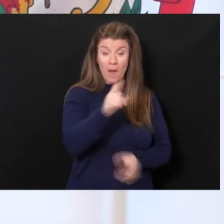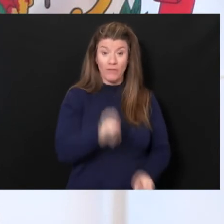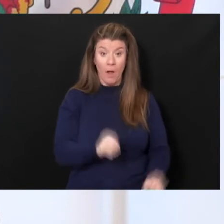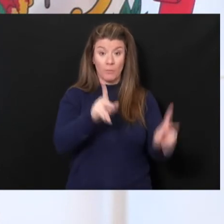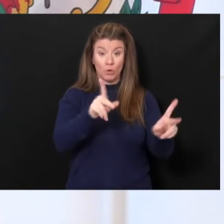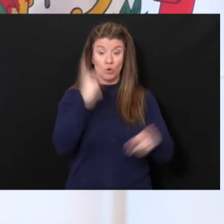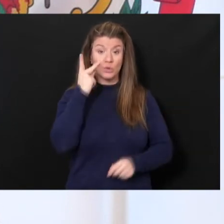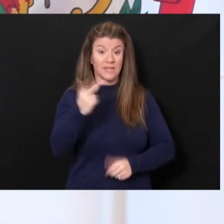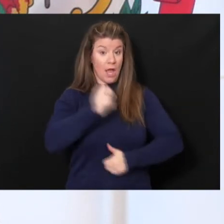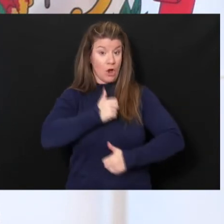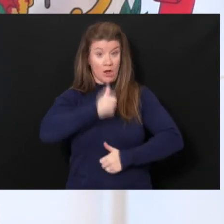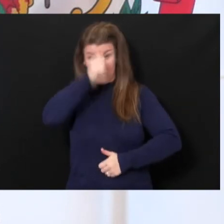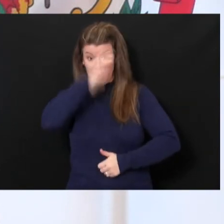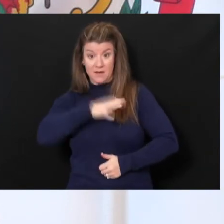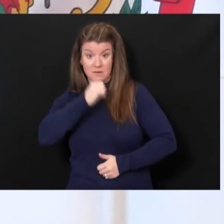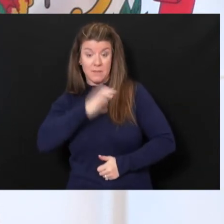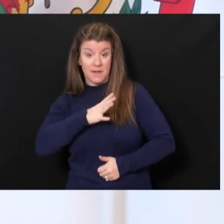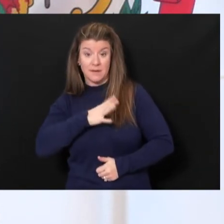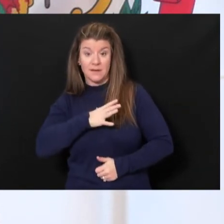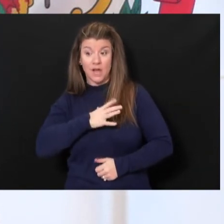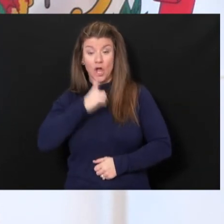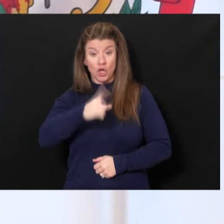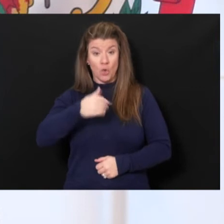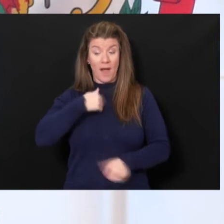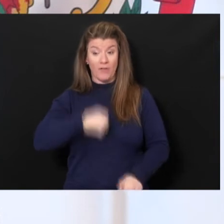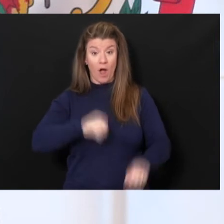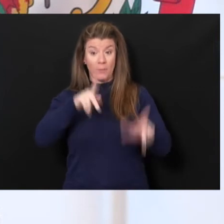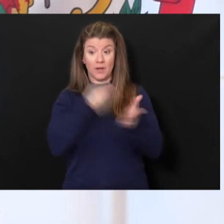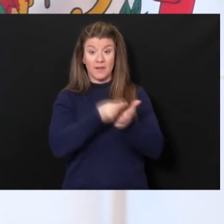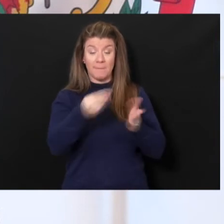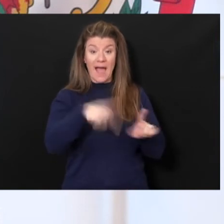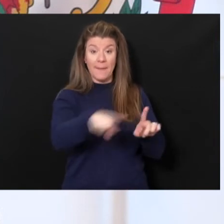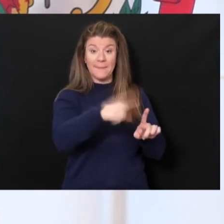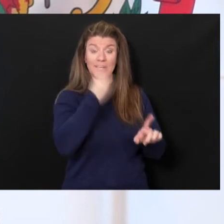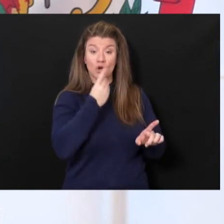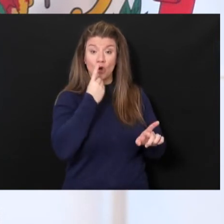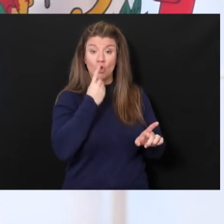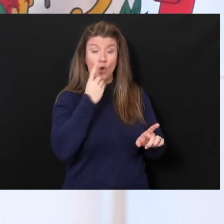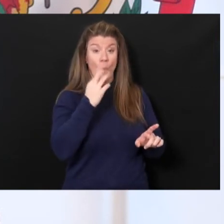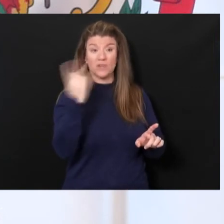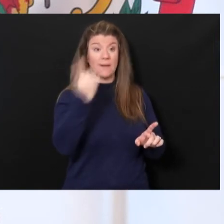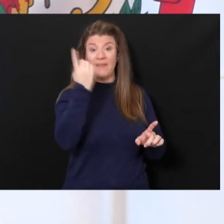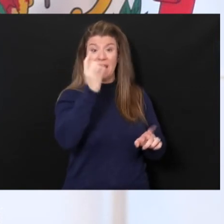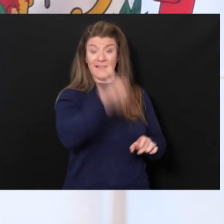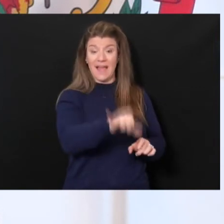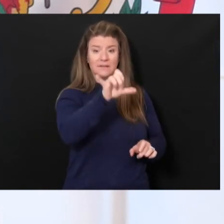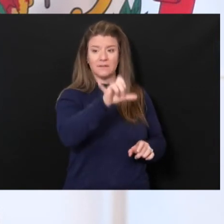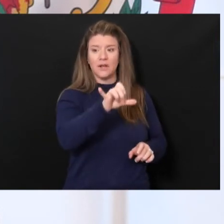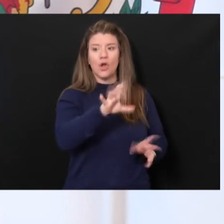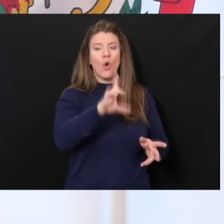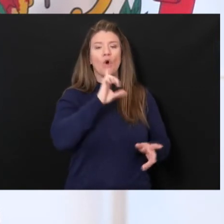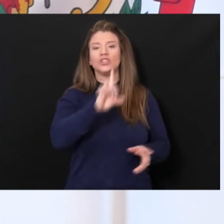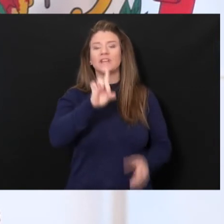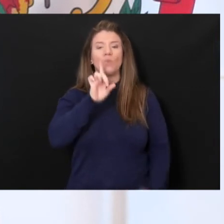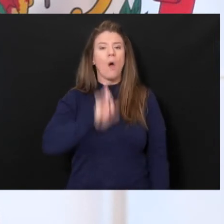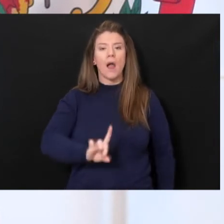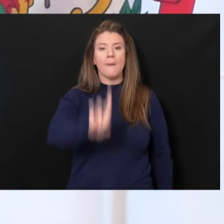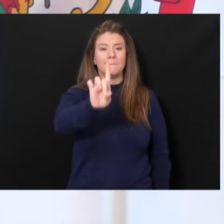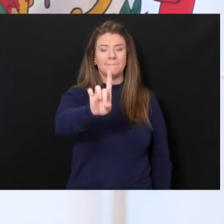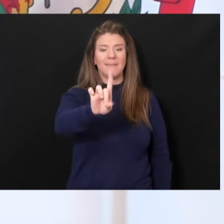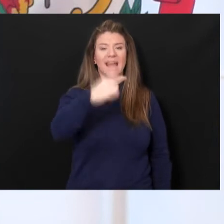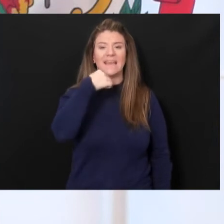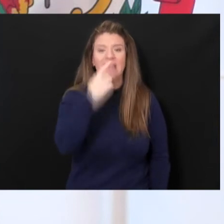see a guardsman or a guard lady and you have the opportunity to buy them dinner or whatever like that, or just walk up and tell